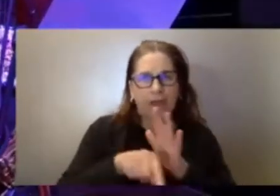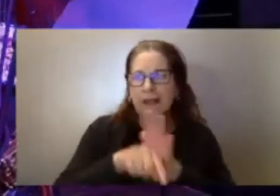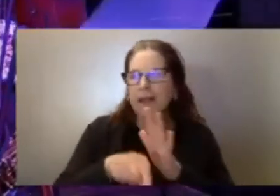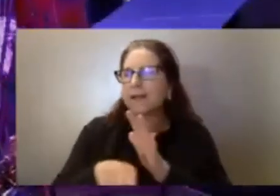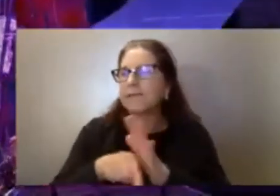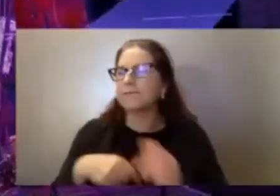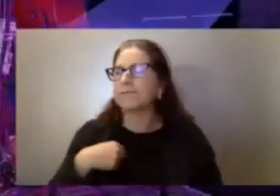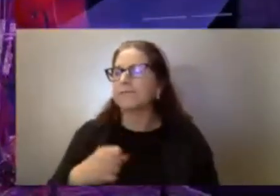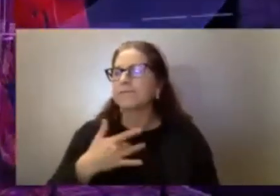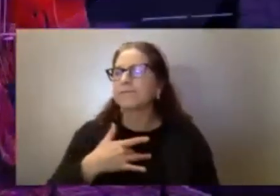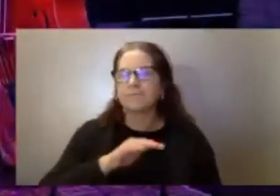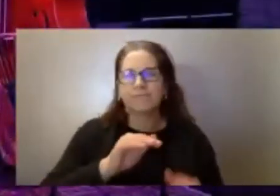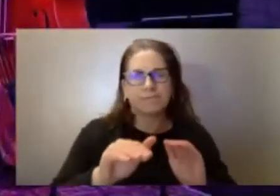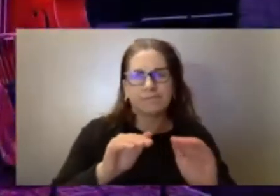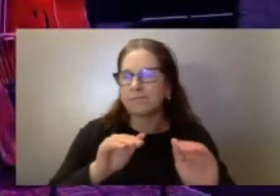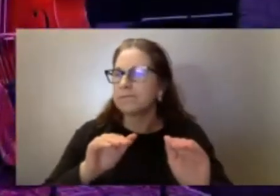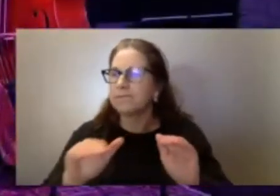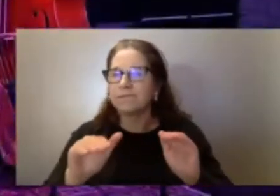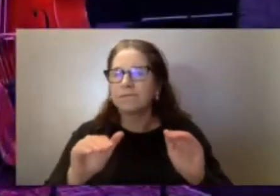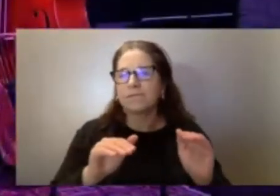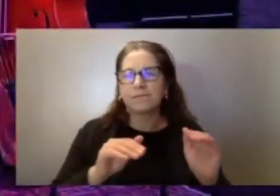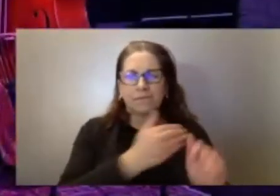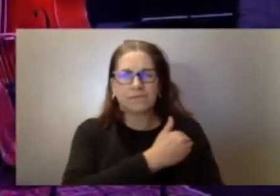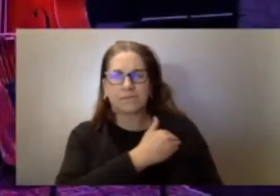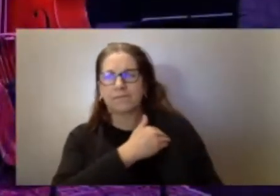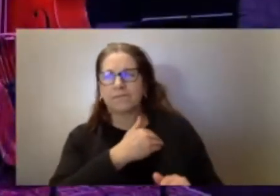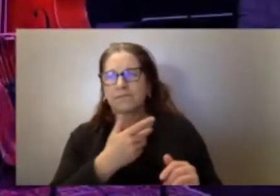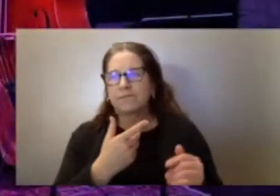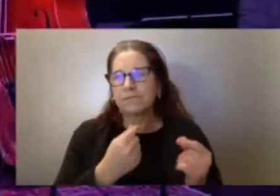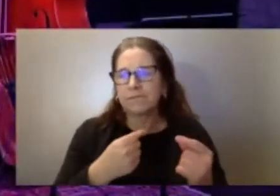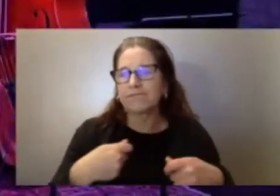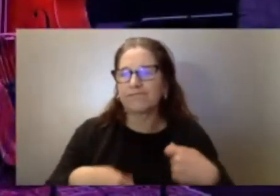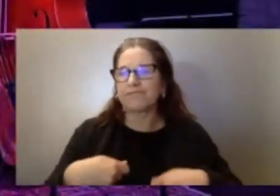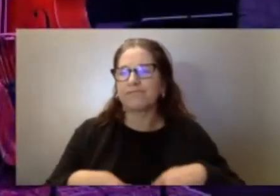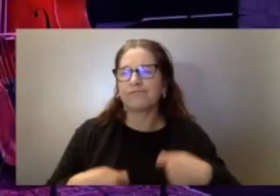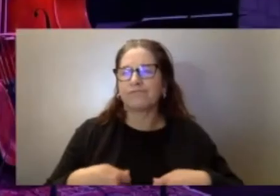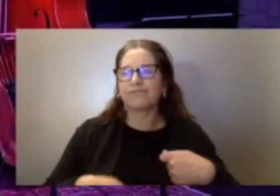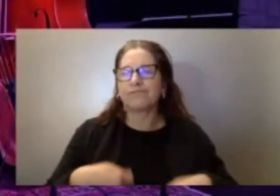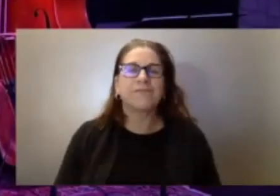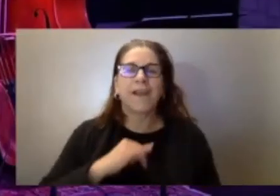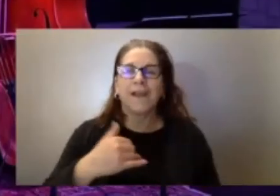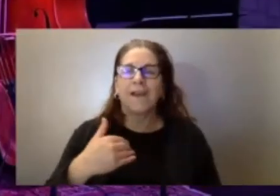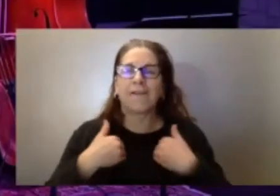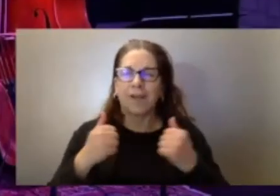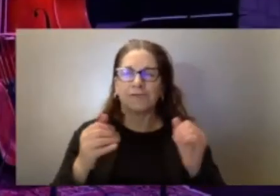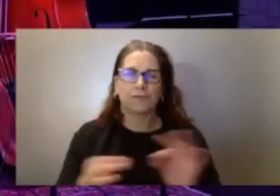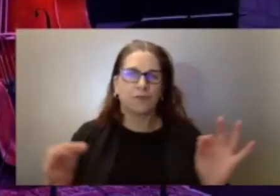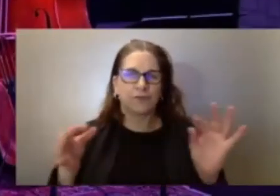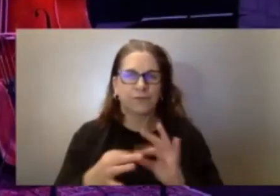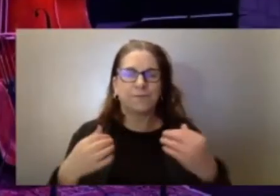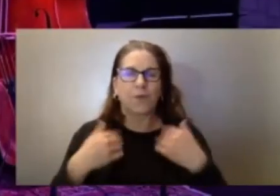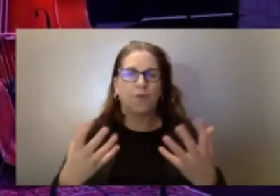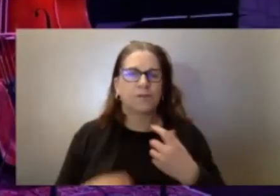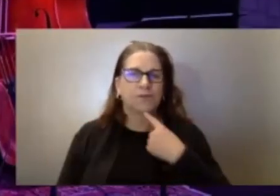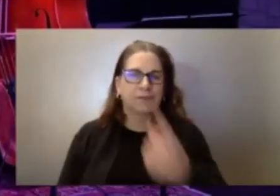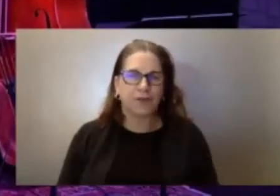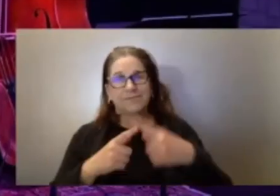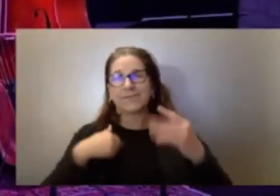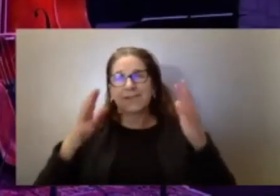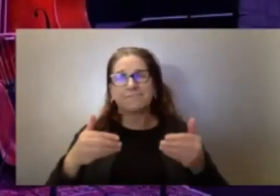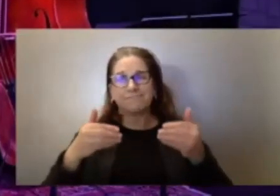say, I have a story I want to tell you. And then I begin drumming and dancing